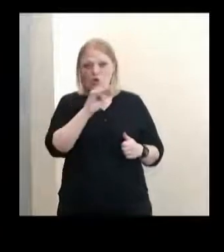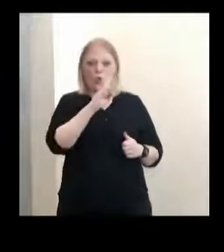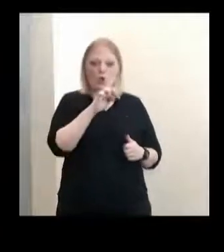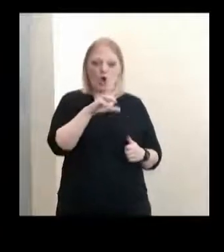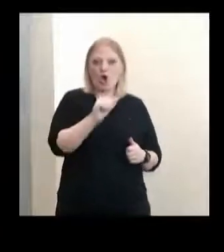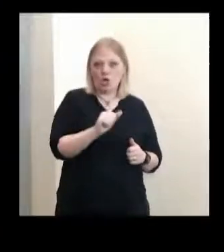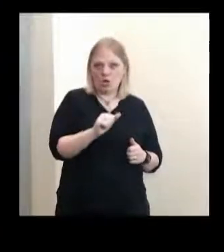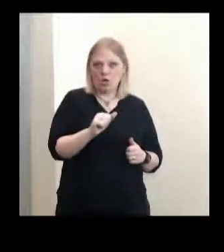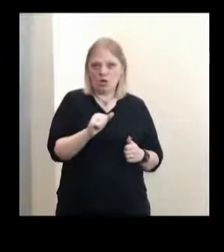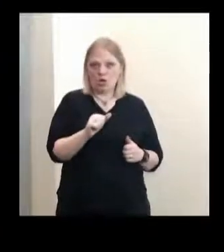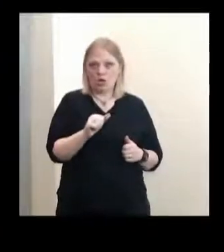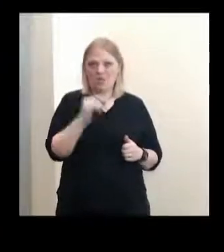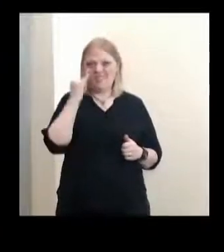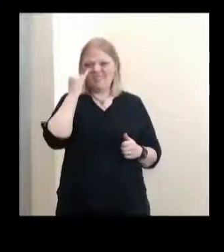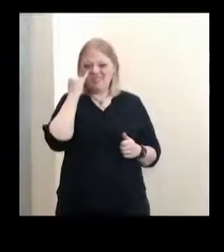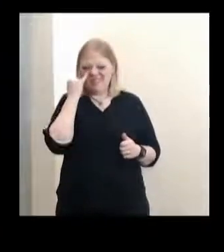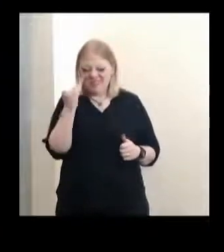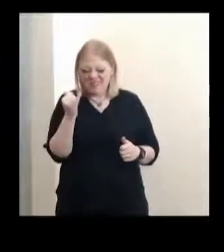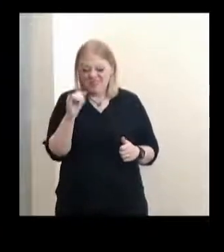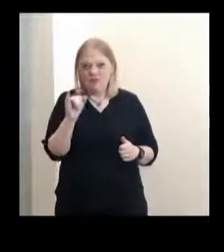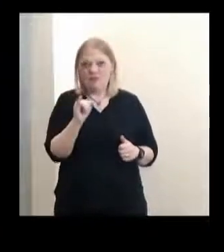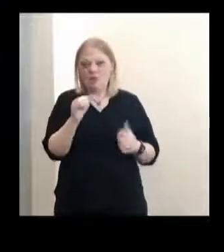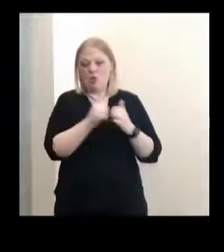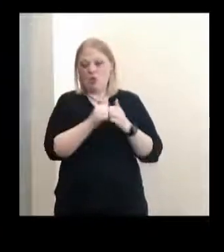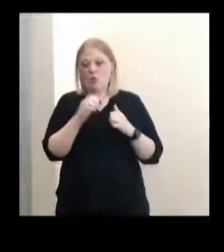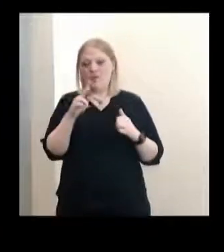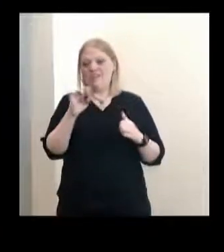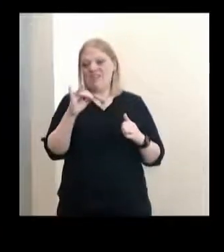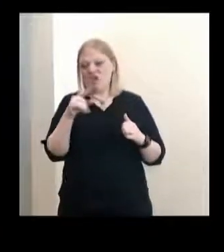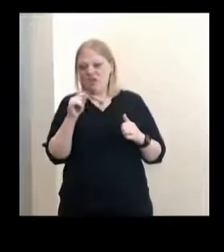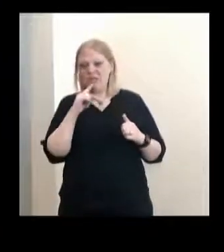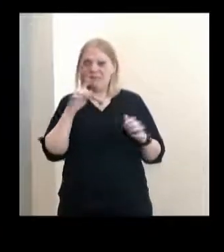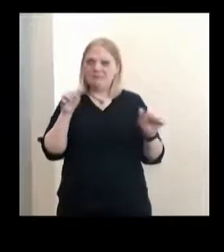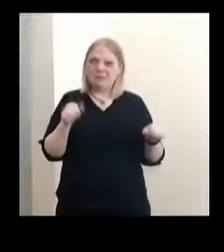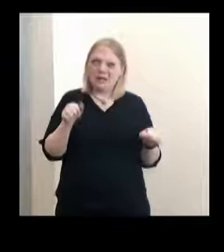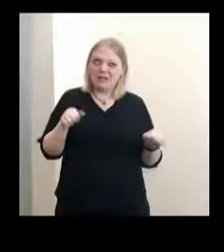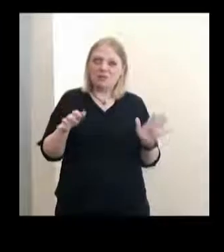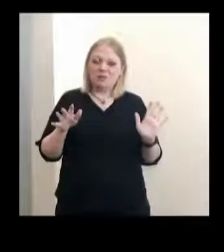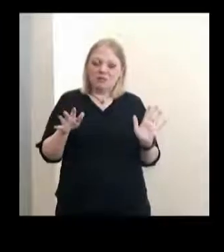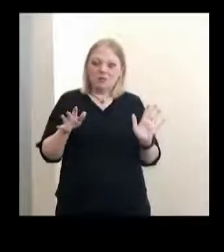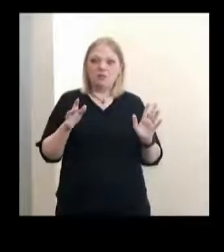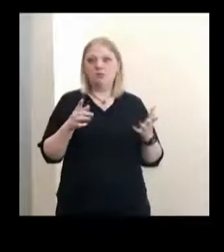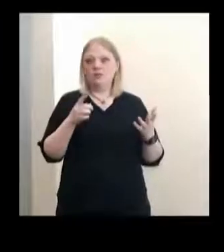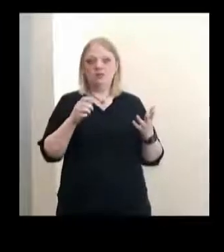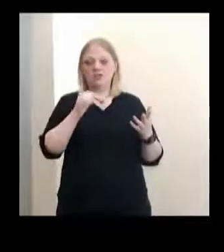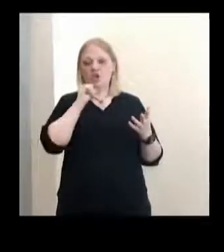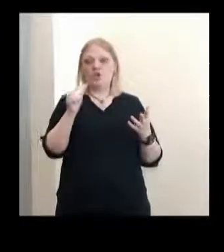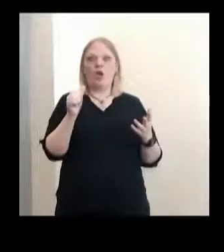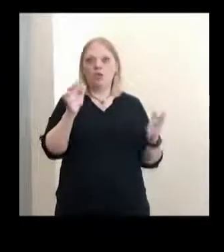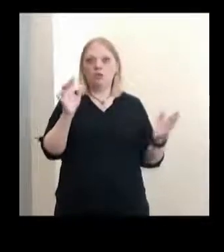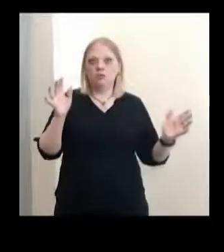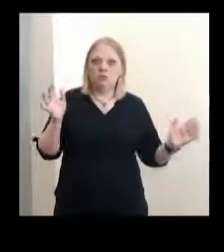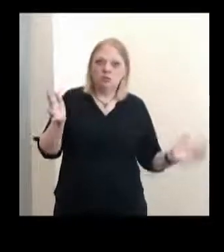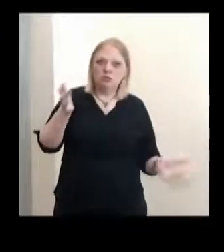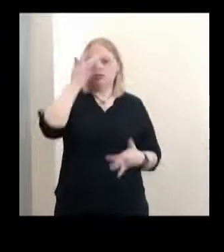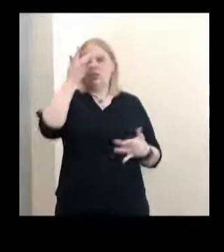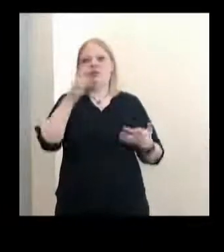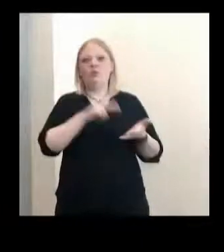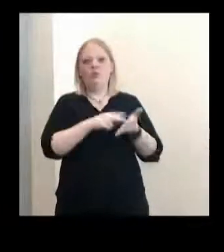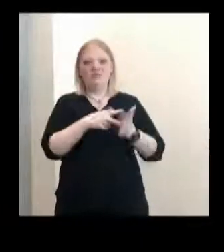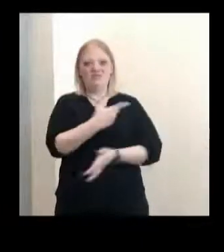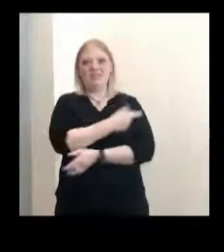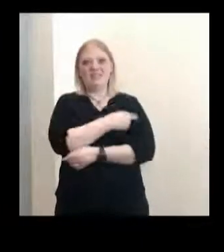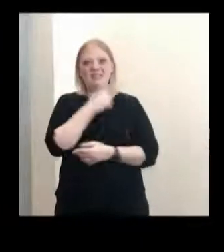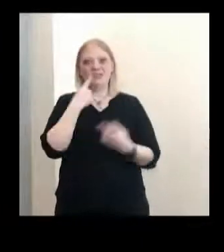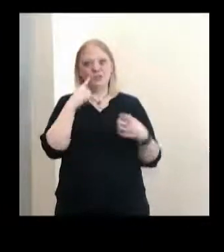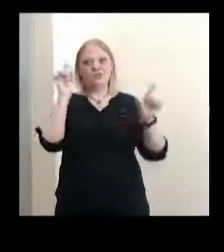would get infected, with these variant strains, that's a possibility. They are not that sick, and that means the vaccine is working. I think when we